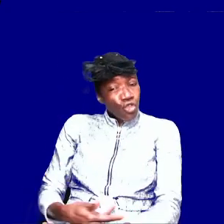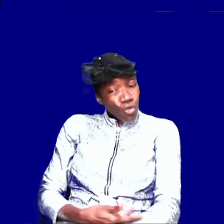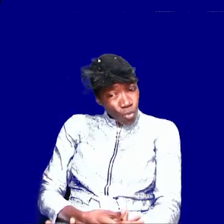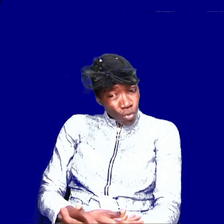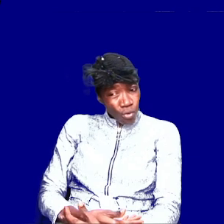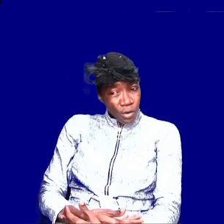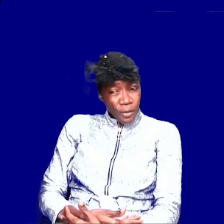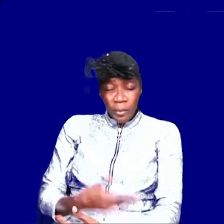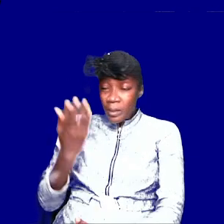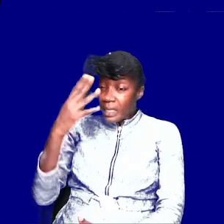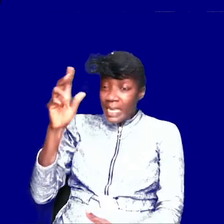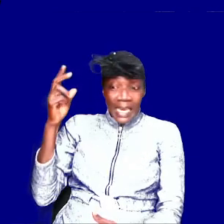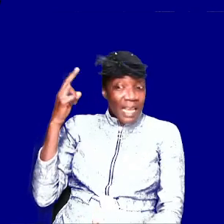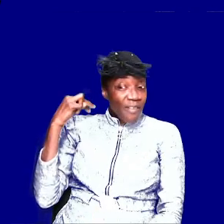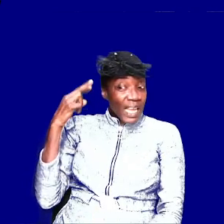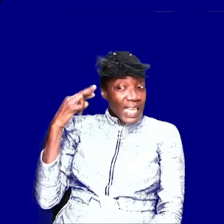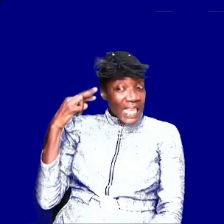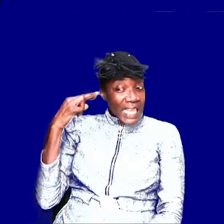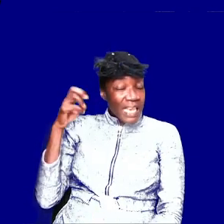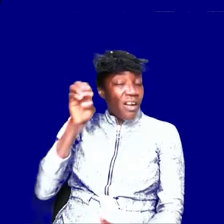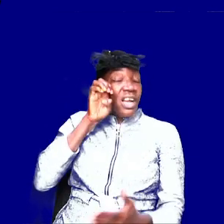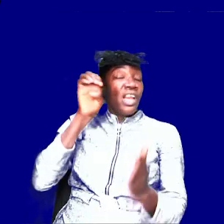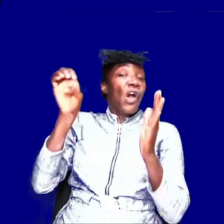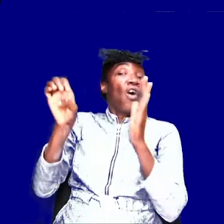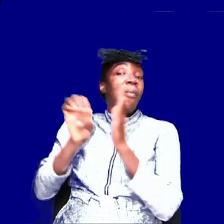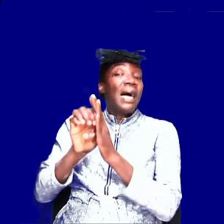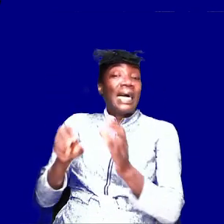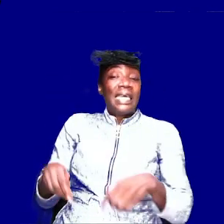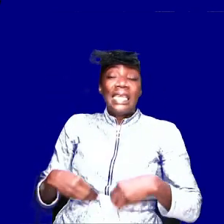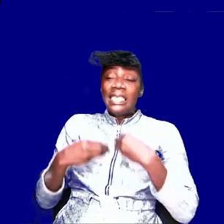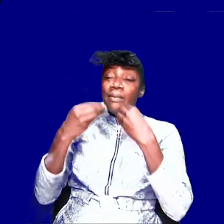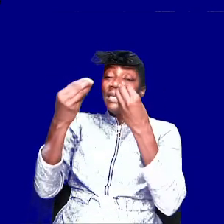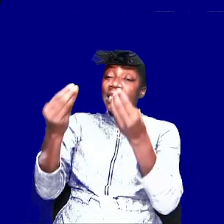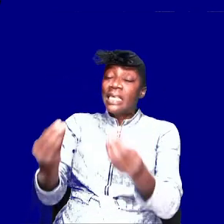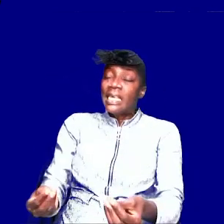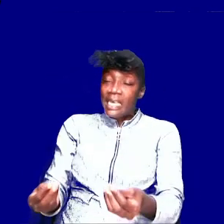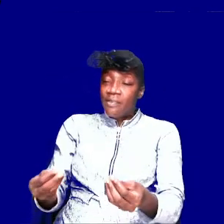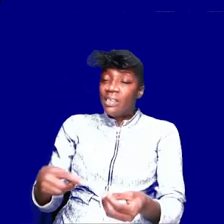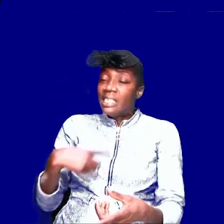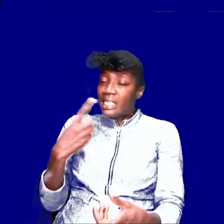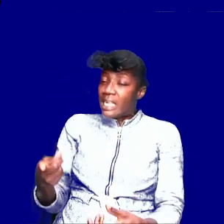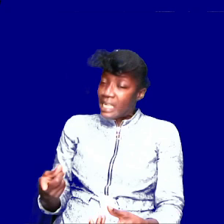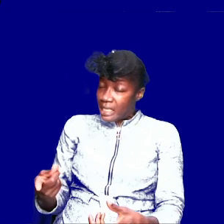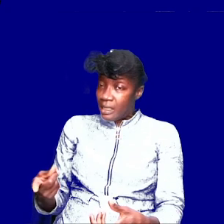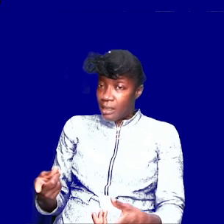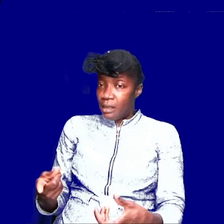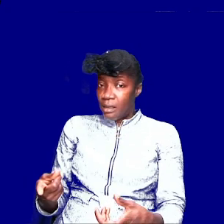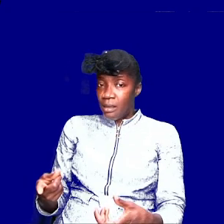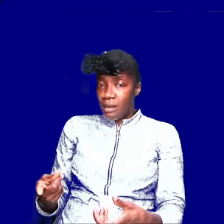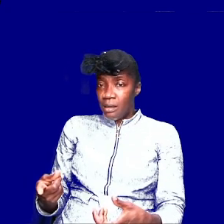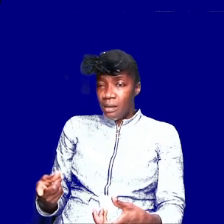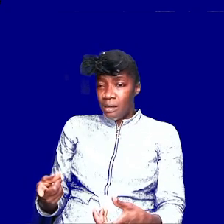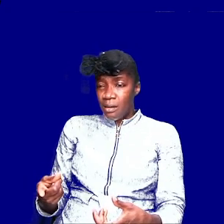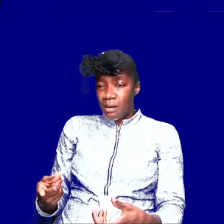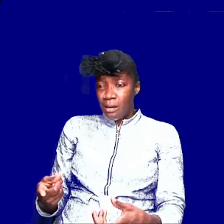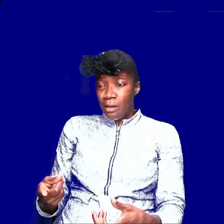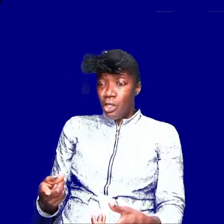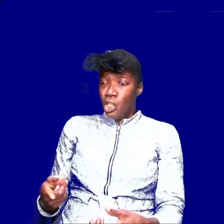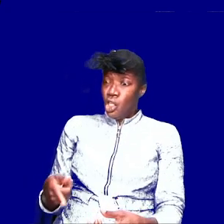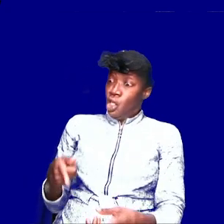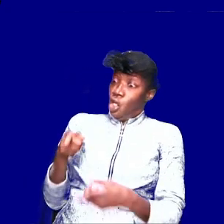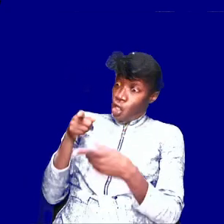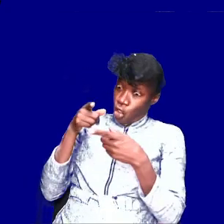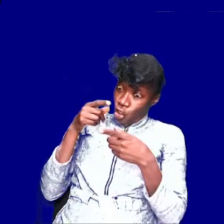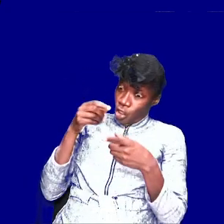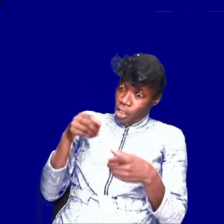which did not hear the adoration that he gave, said, look here, you shall surely